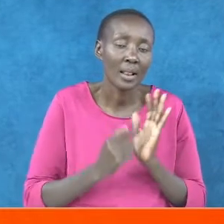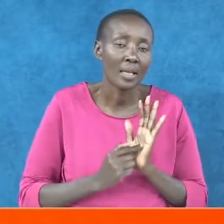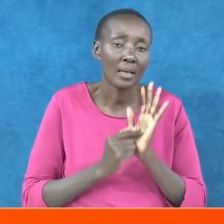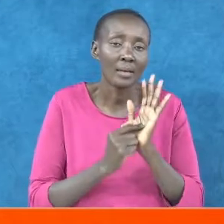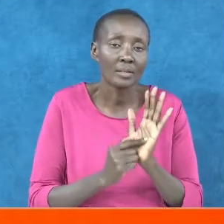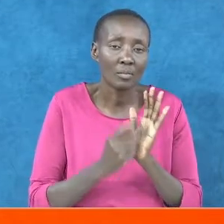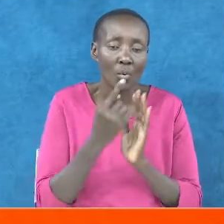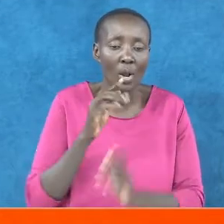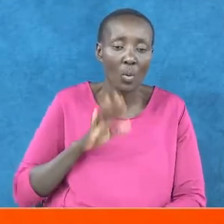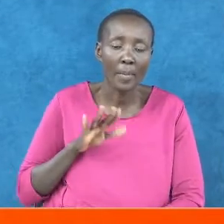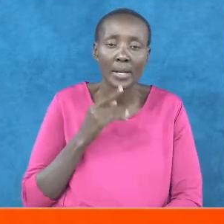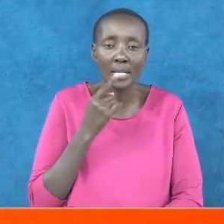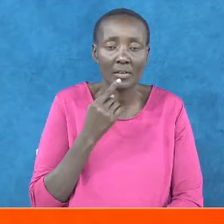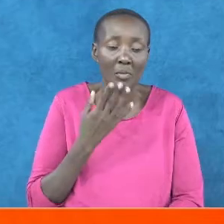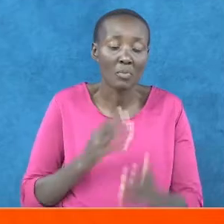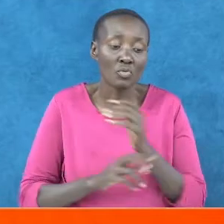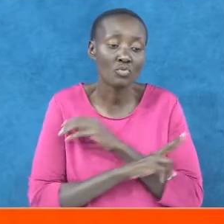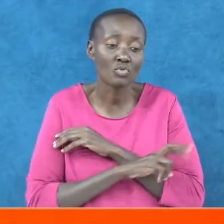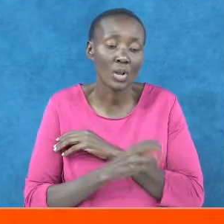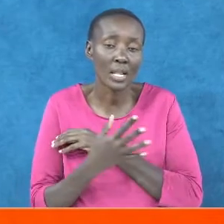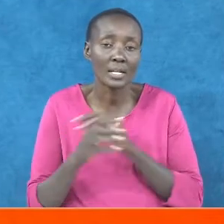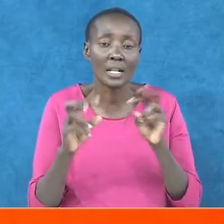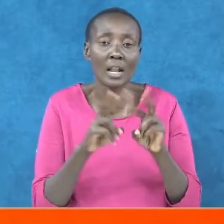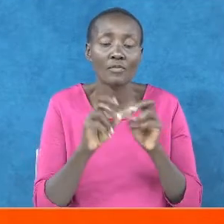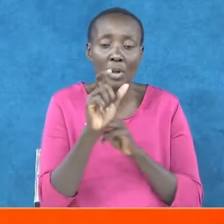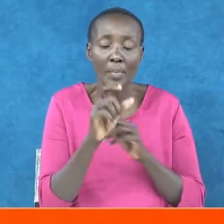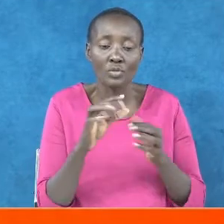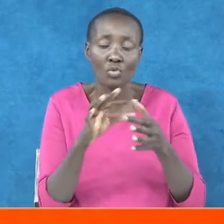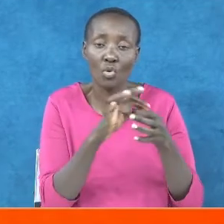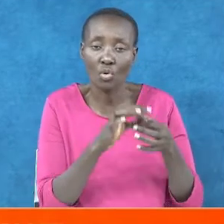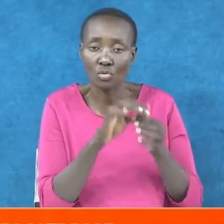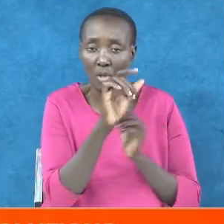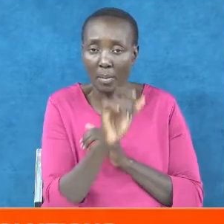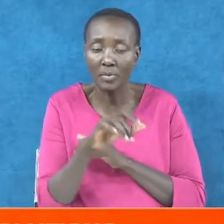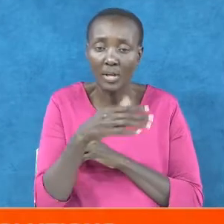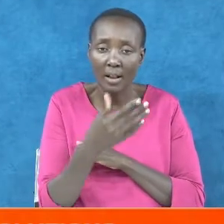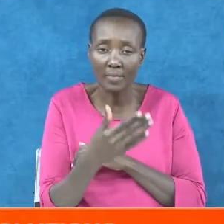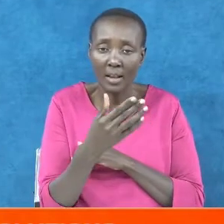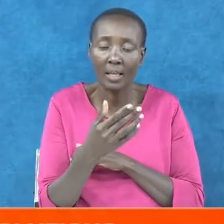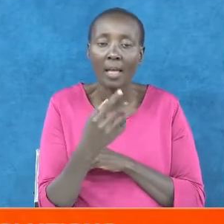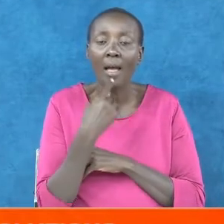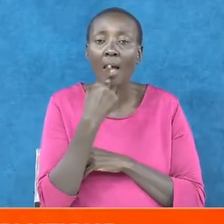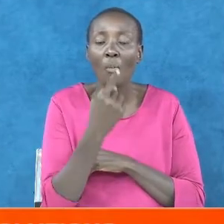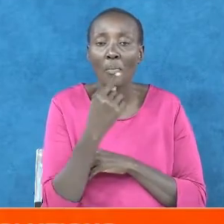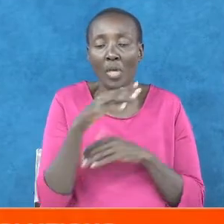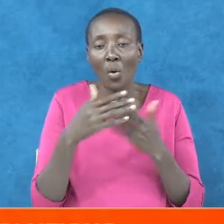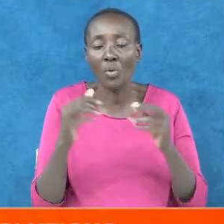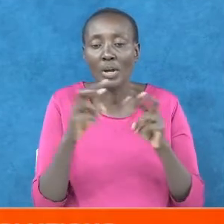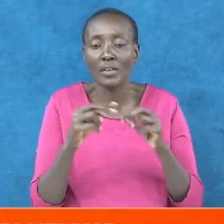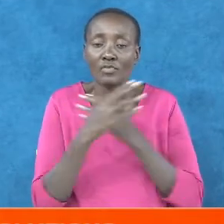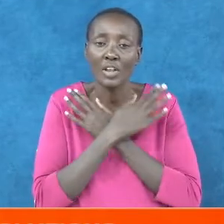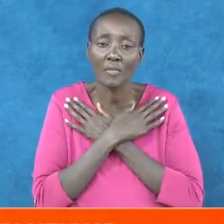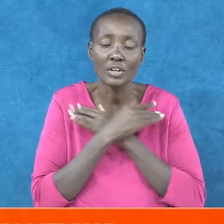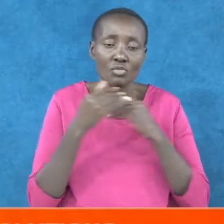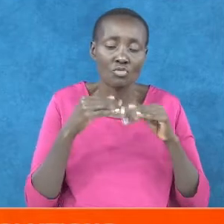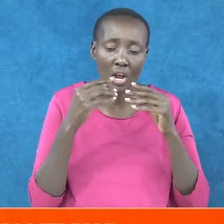one lady says if someone stole her item, she will look for someone close to that person and then go and confront that person or find mutual friends to try and